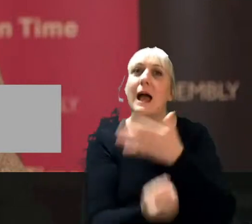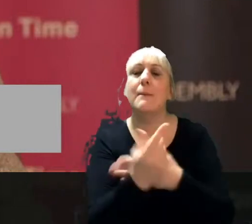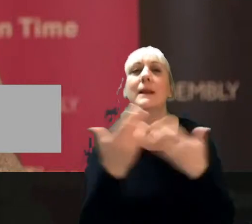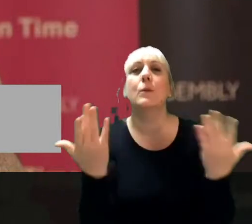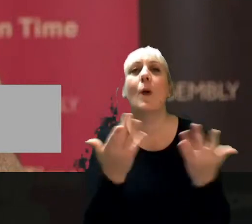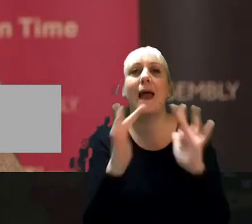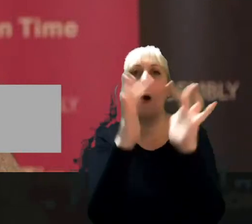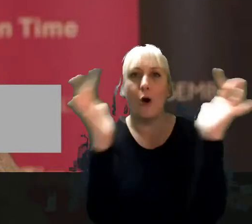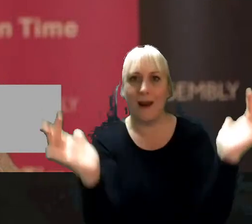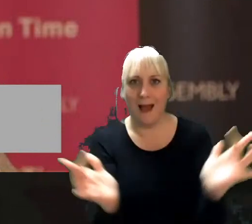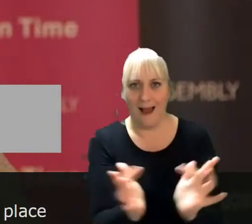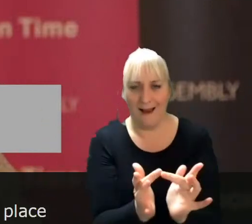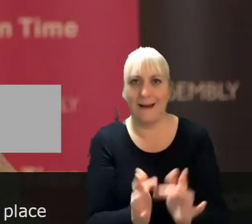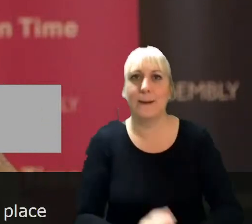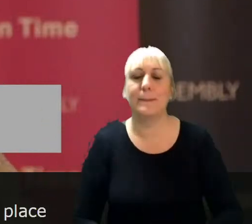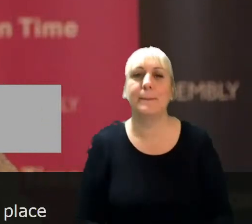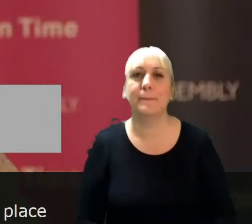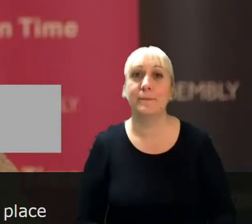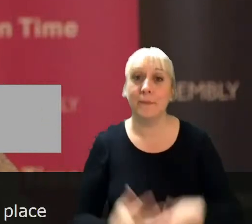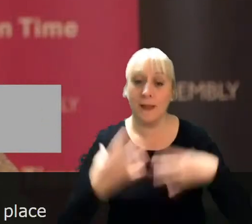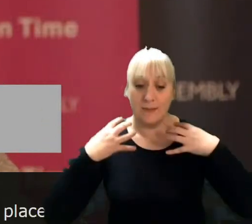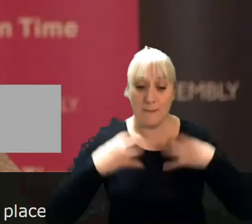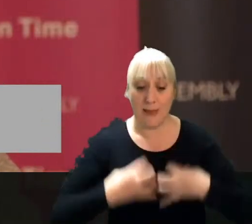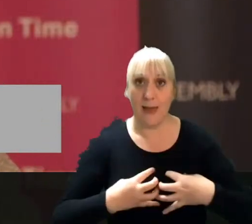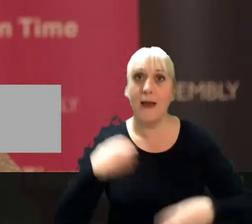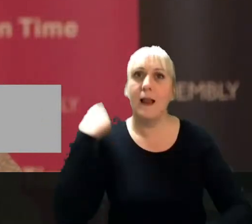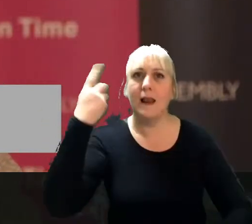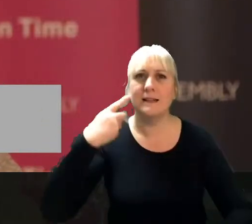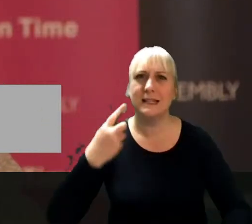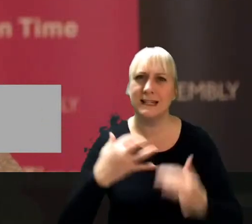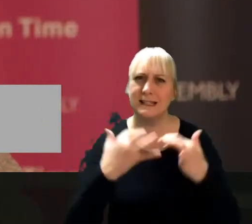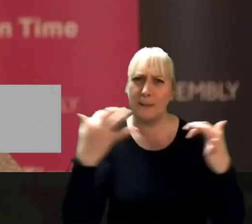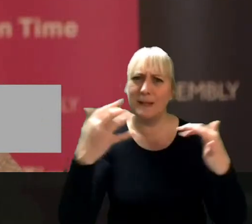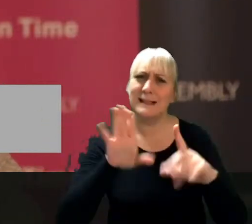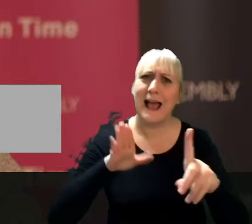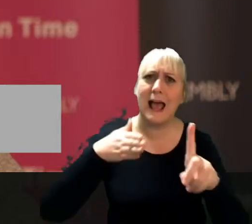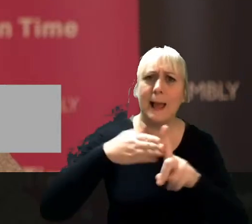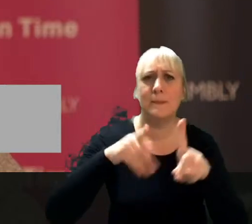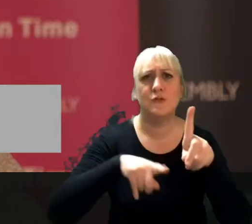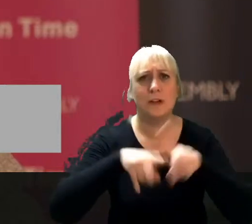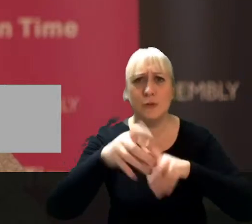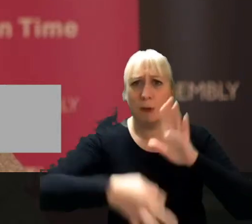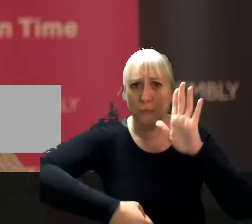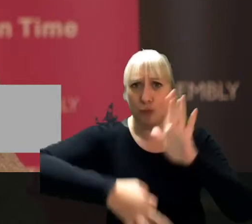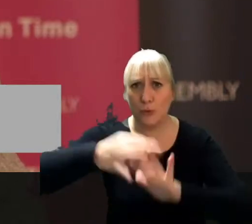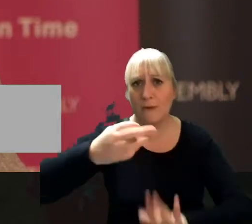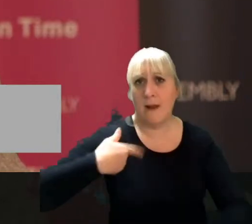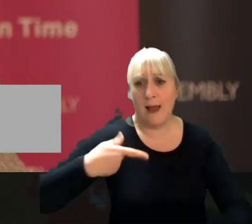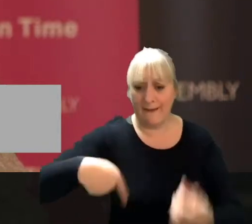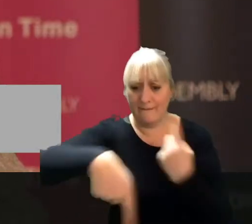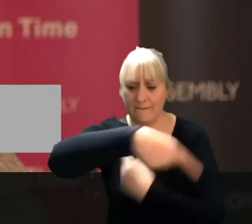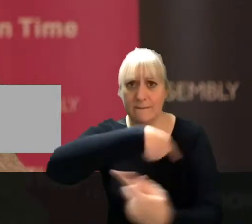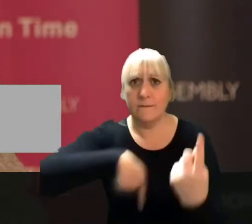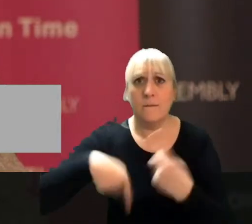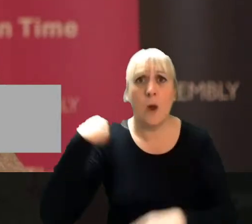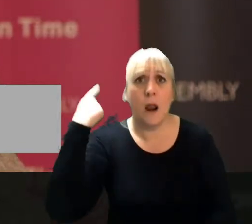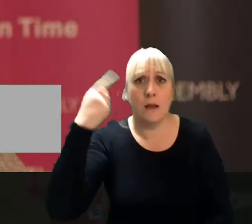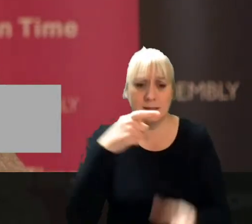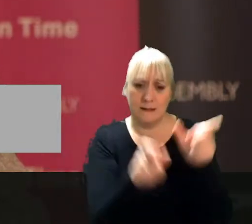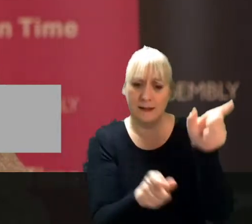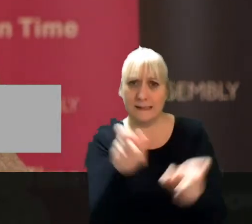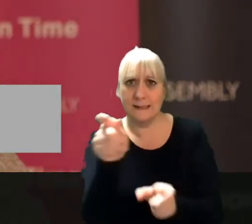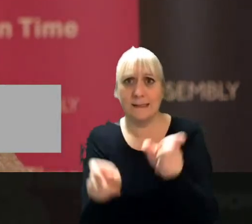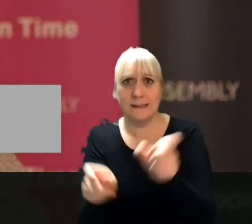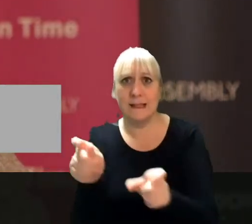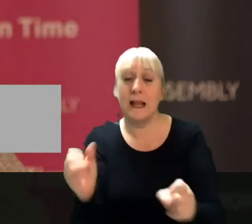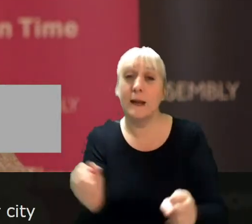London Assembly work to improve life for Londoners and make our city a great place to live and work. That